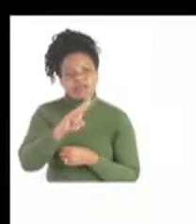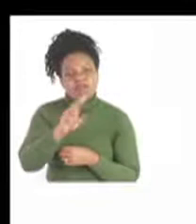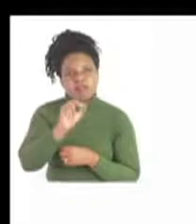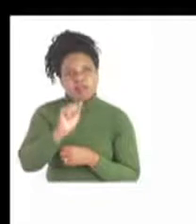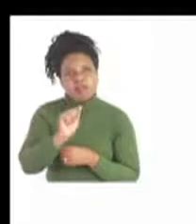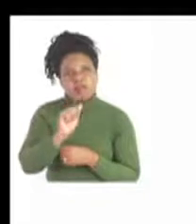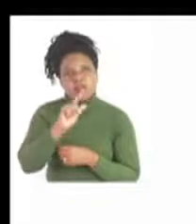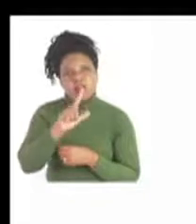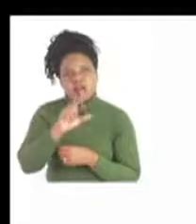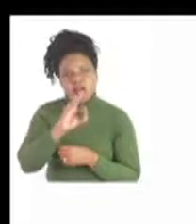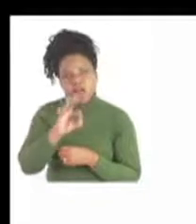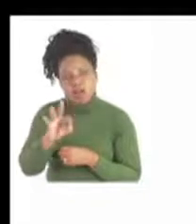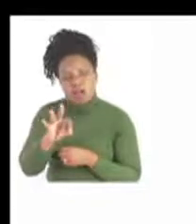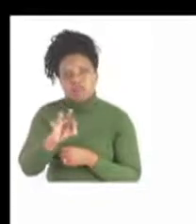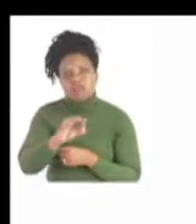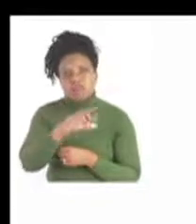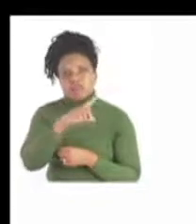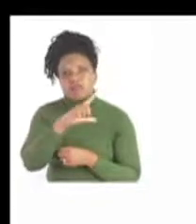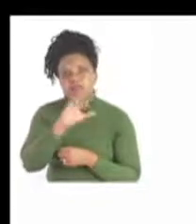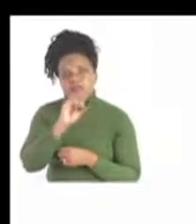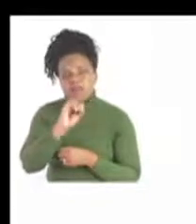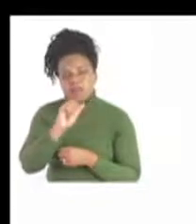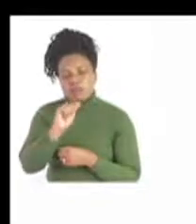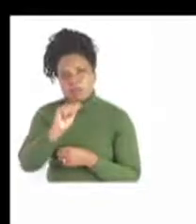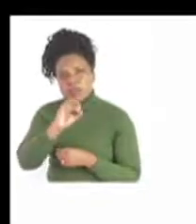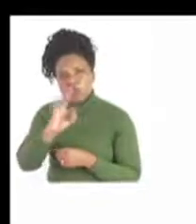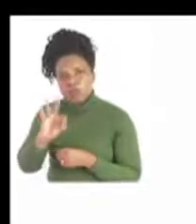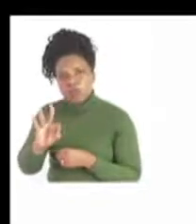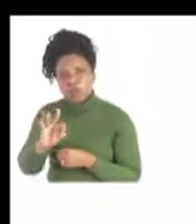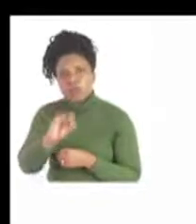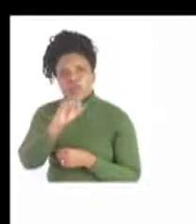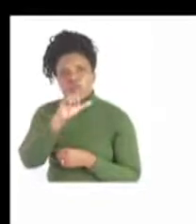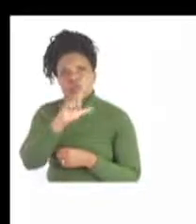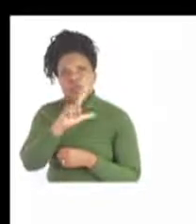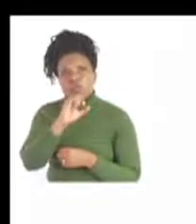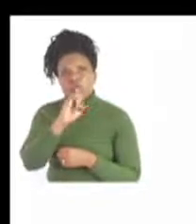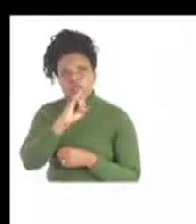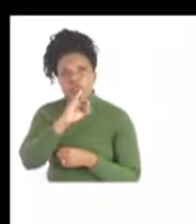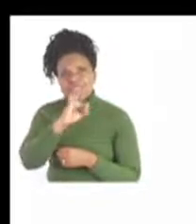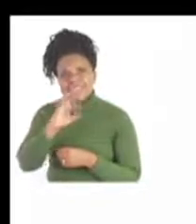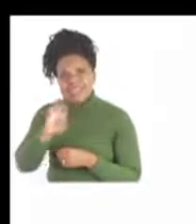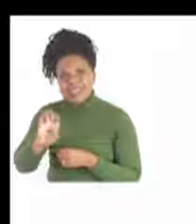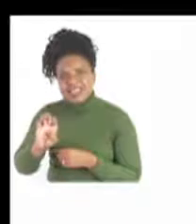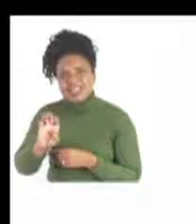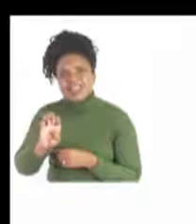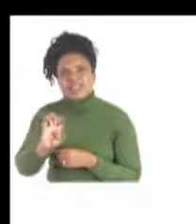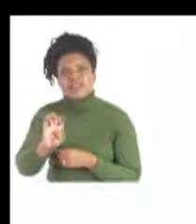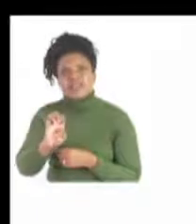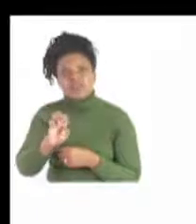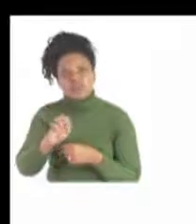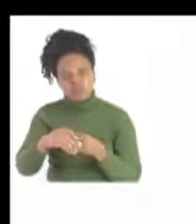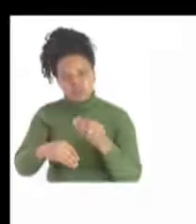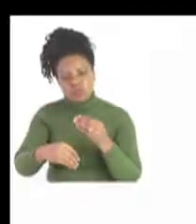thieves. Yourself, yourselves. Knife, knives.